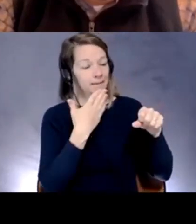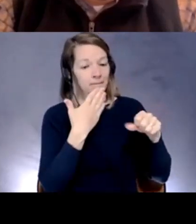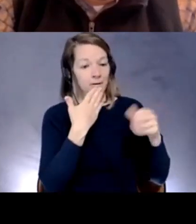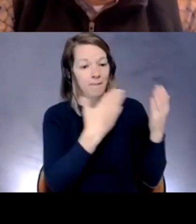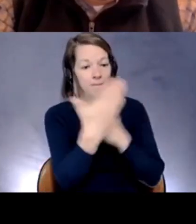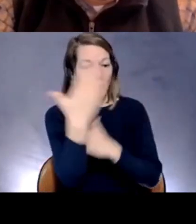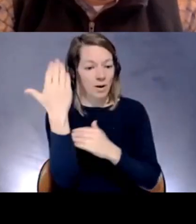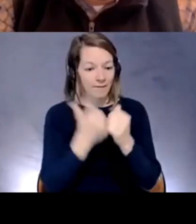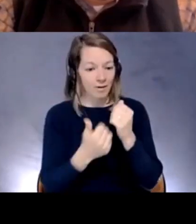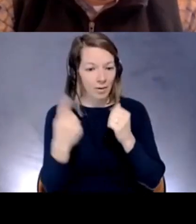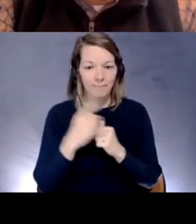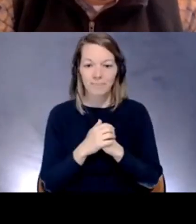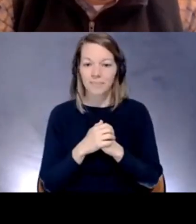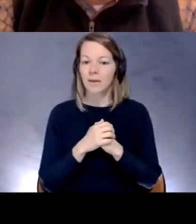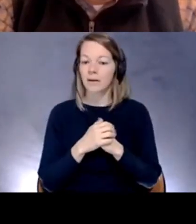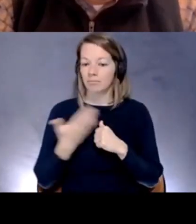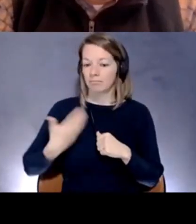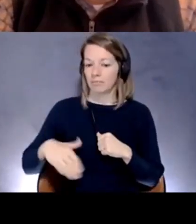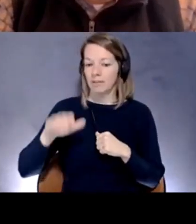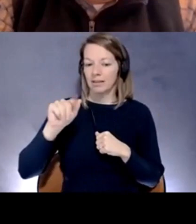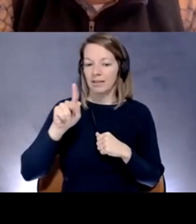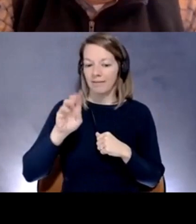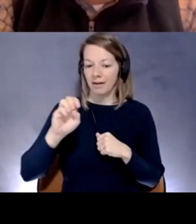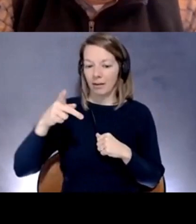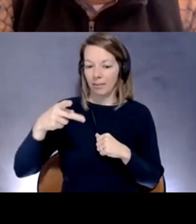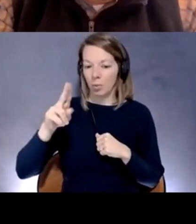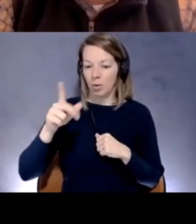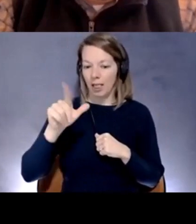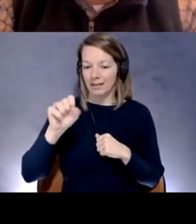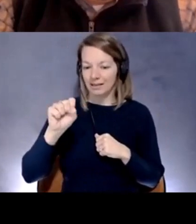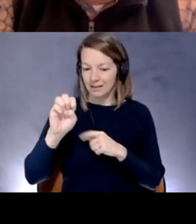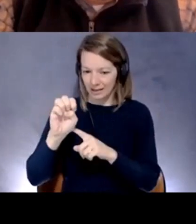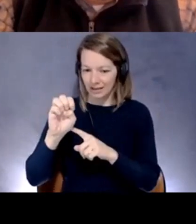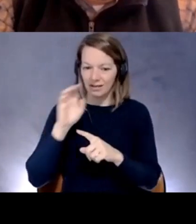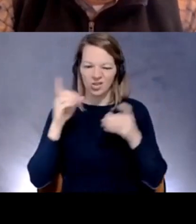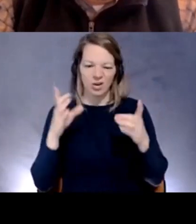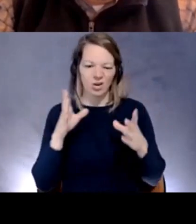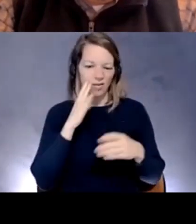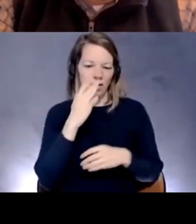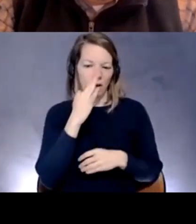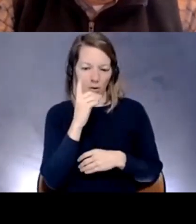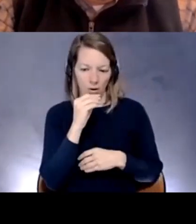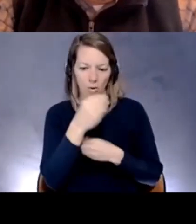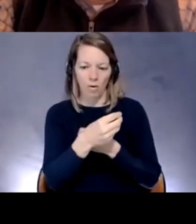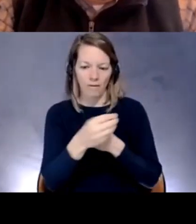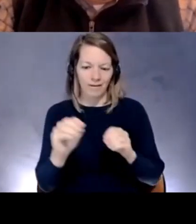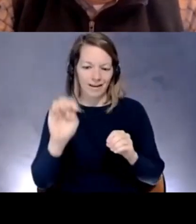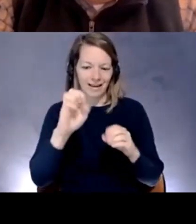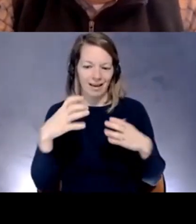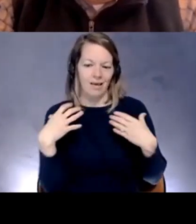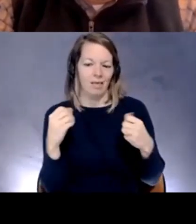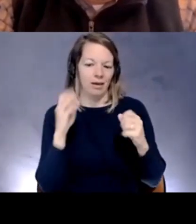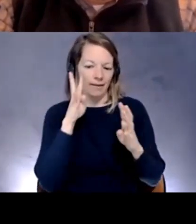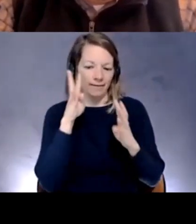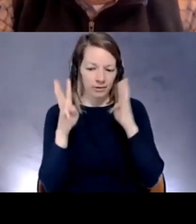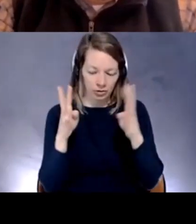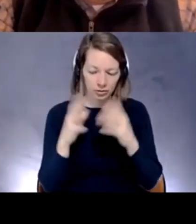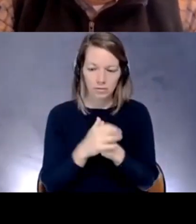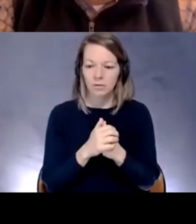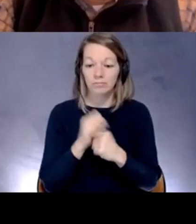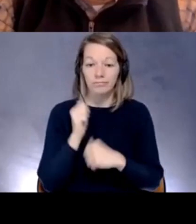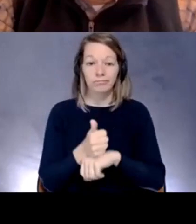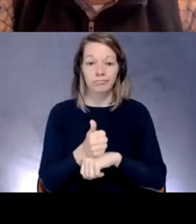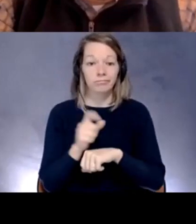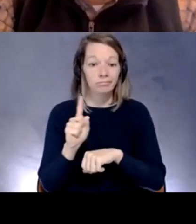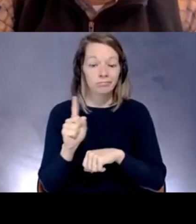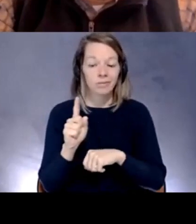morning, everyone. My name is Stephanie Puglisi. I'm the director of the Colorado Office of eHealth Innovation, and we are located